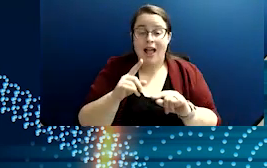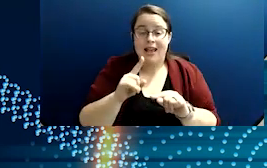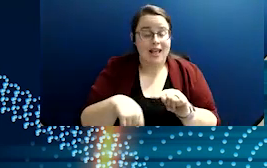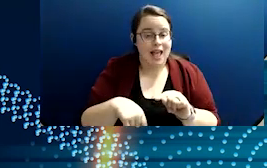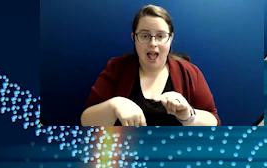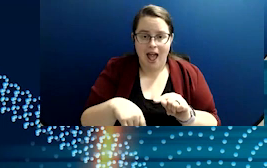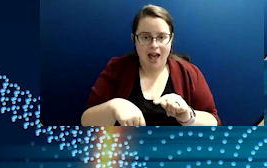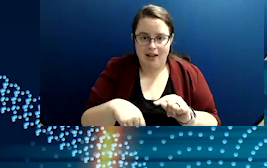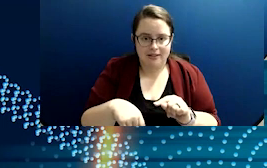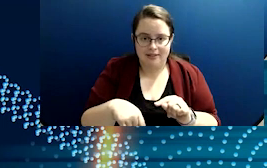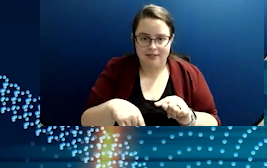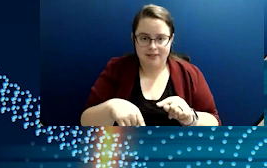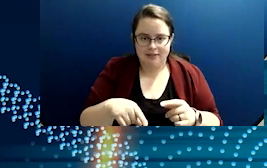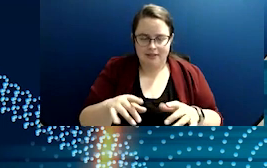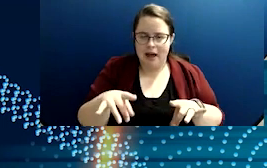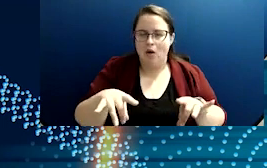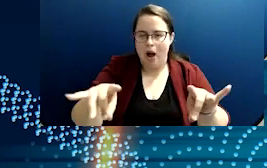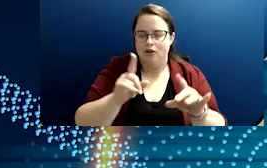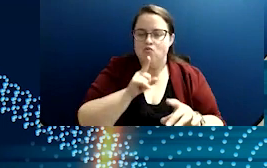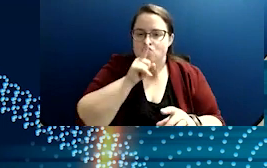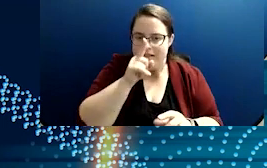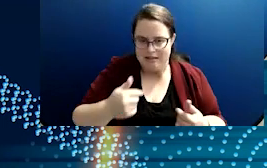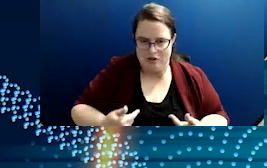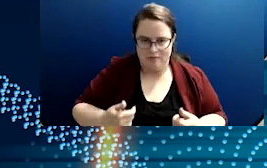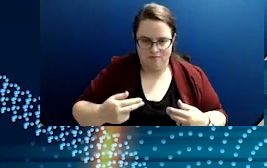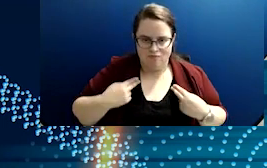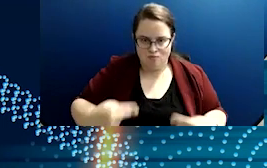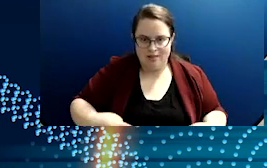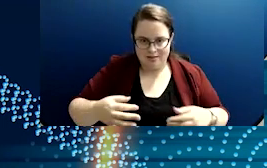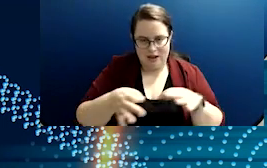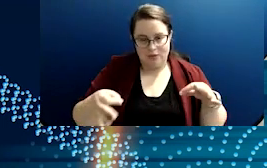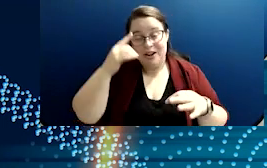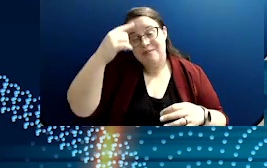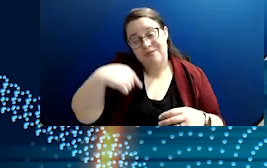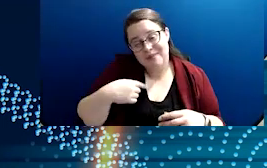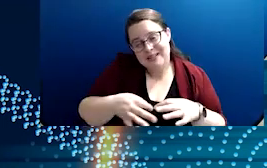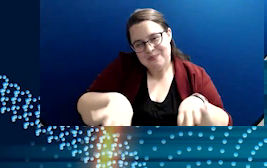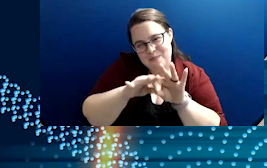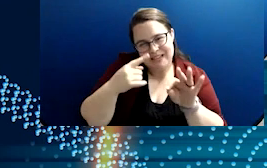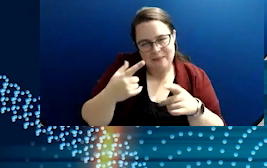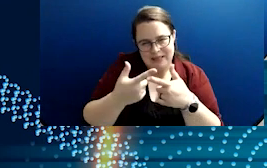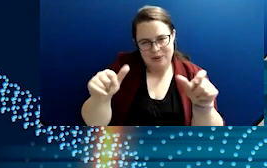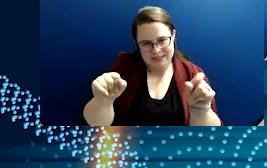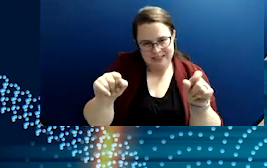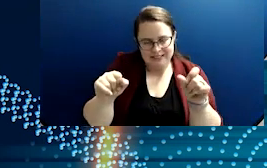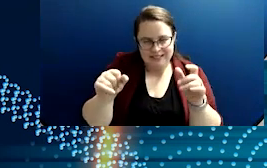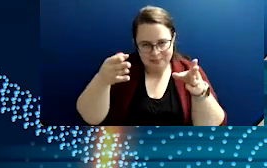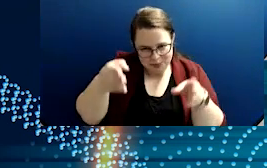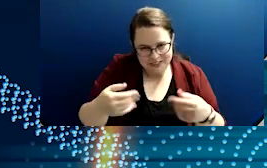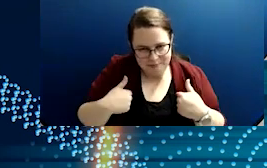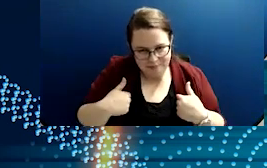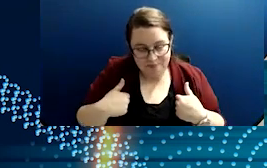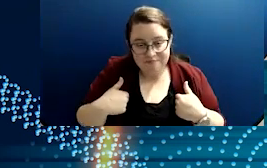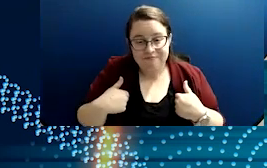real human language. This one's important to me because I'm a linguist, okay? And I do have, at the very end, very last slide, as